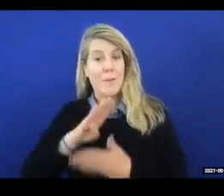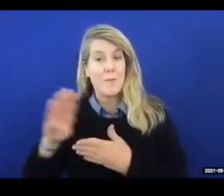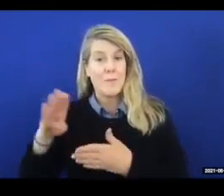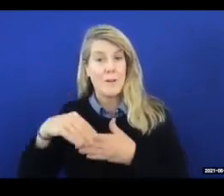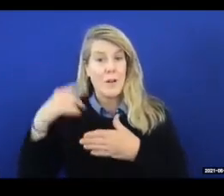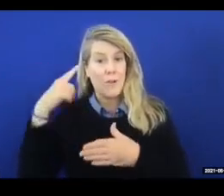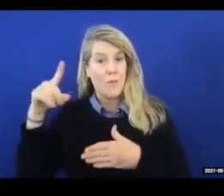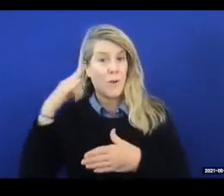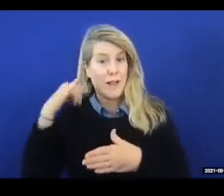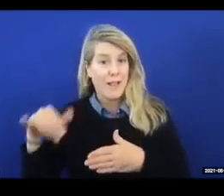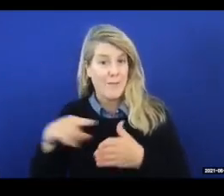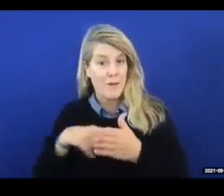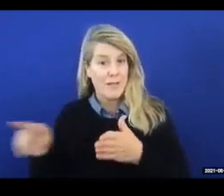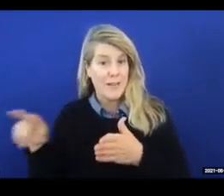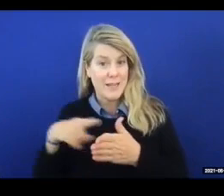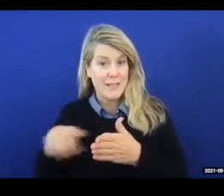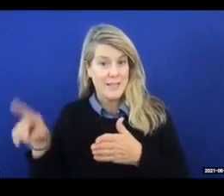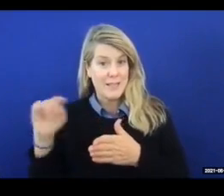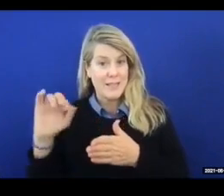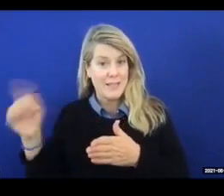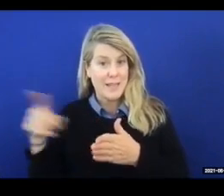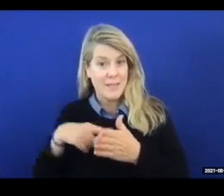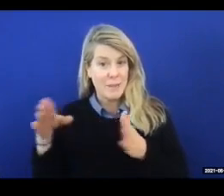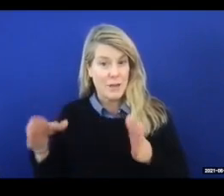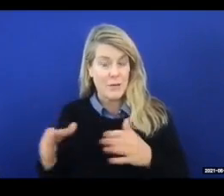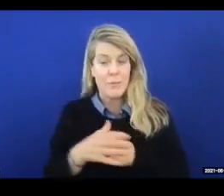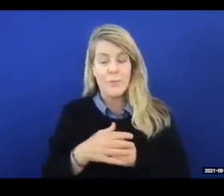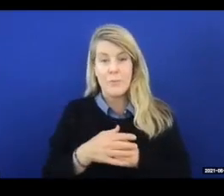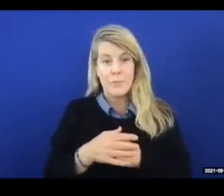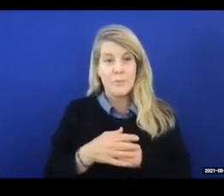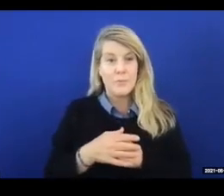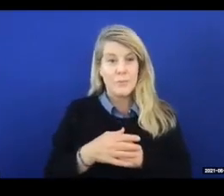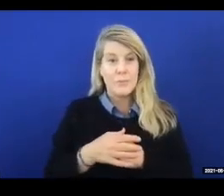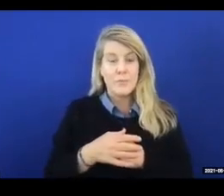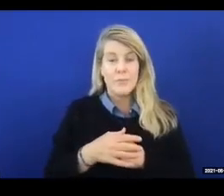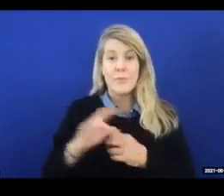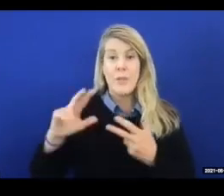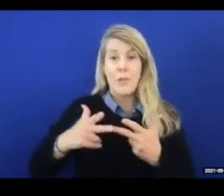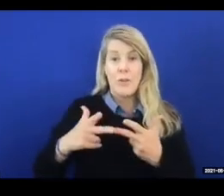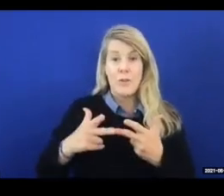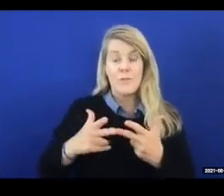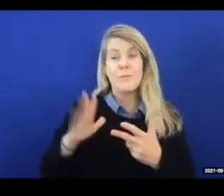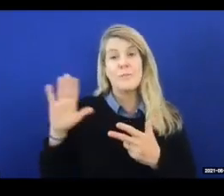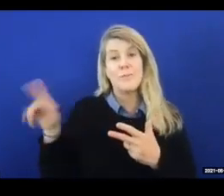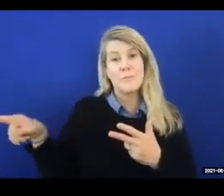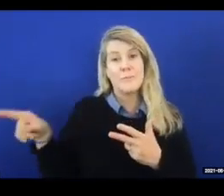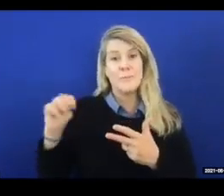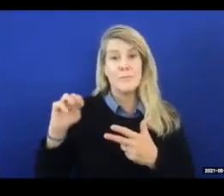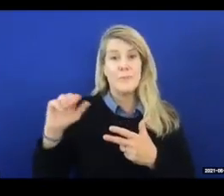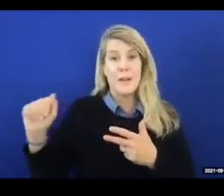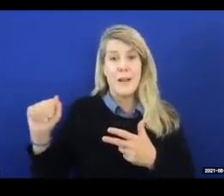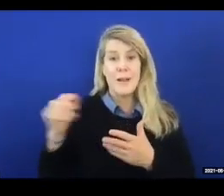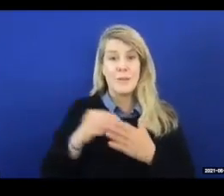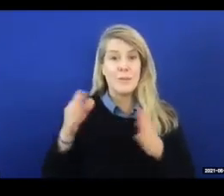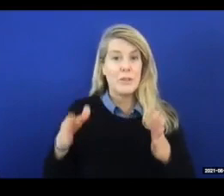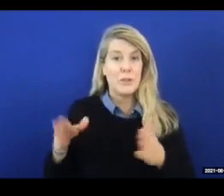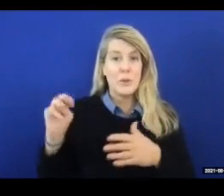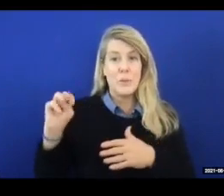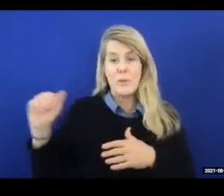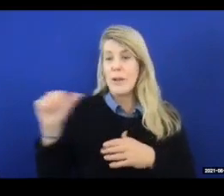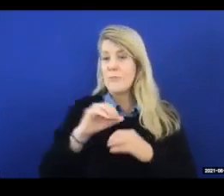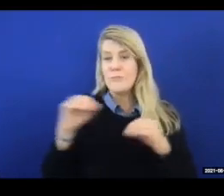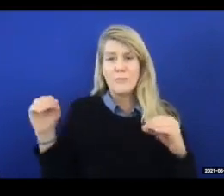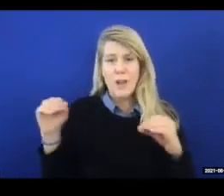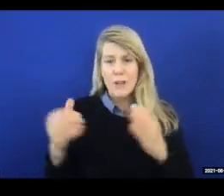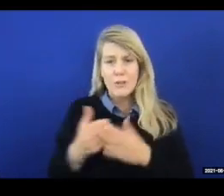taxpayers. That was truly a noteworthy achievement. Third, Treasurer Ma is no newcomer to